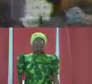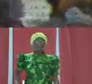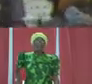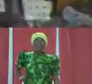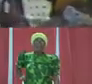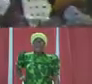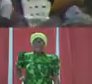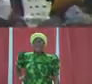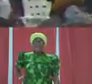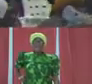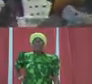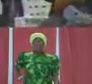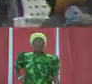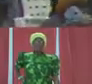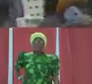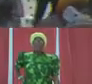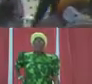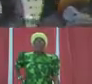thank you, Father.